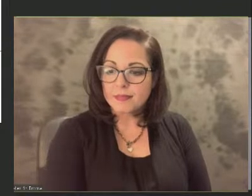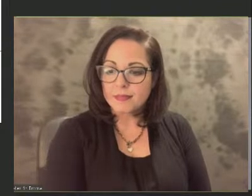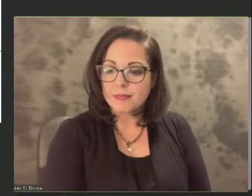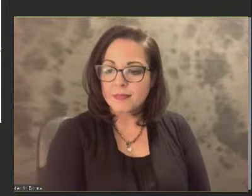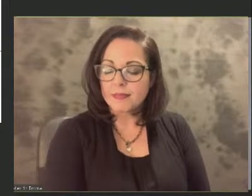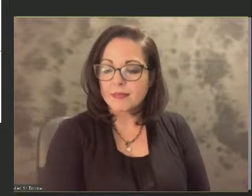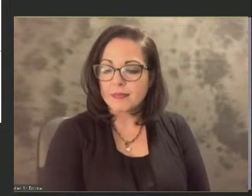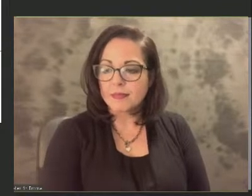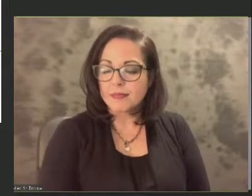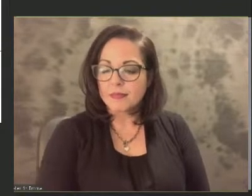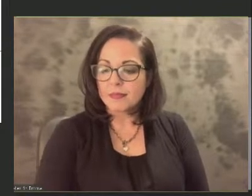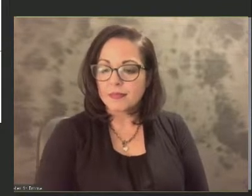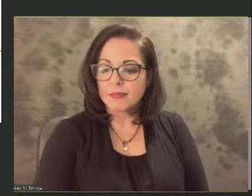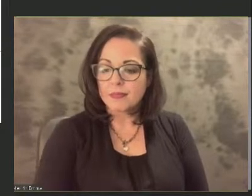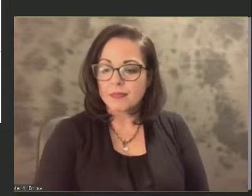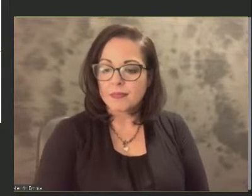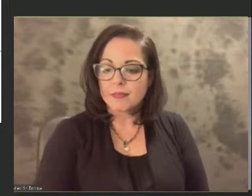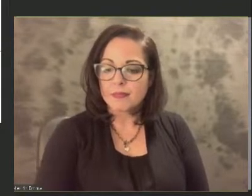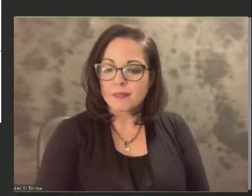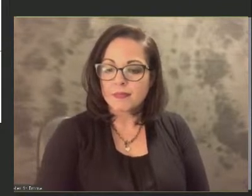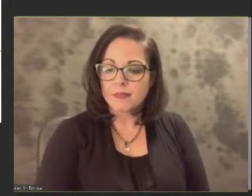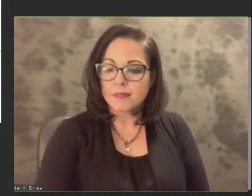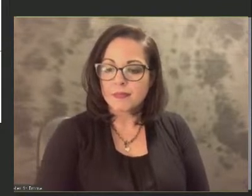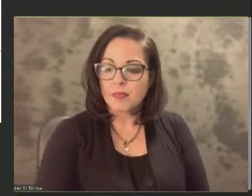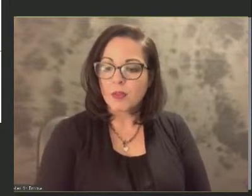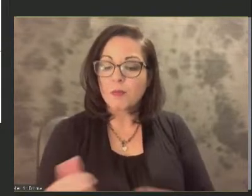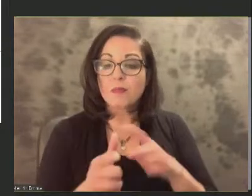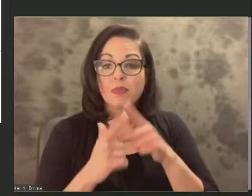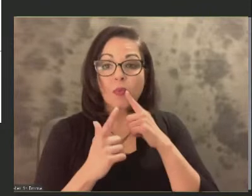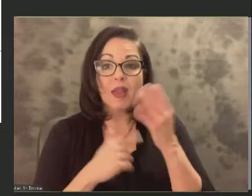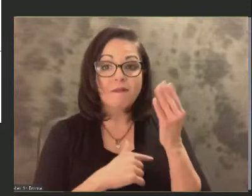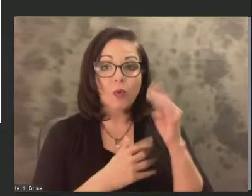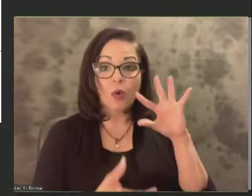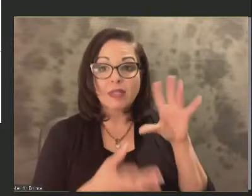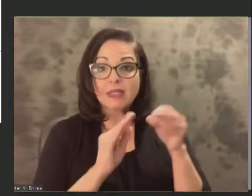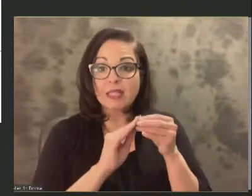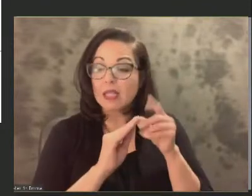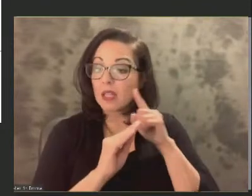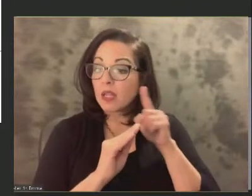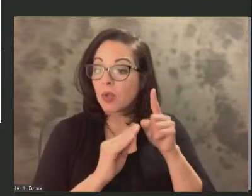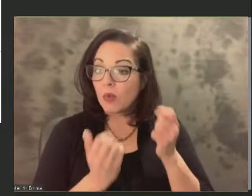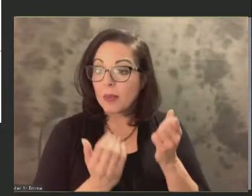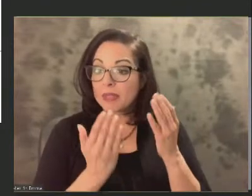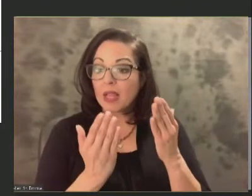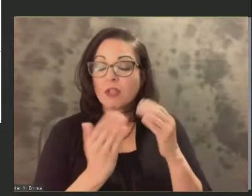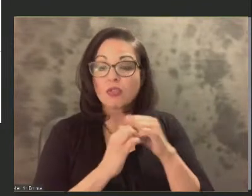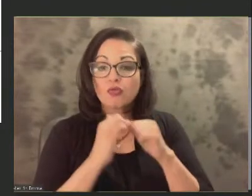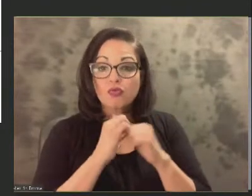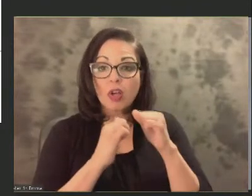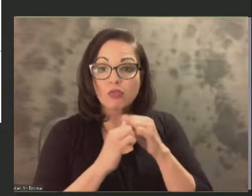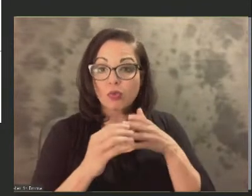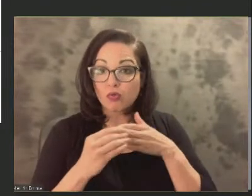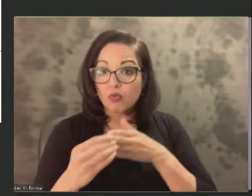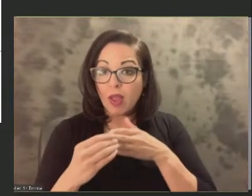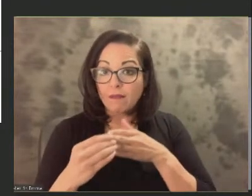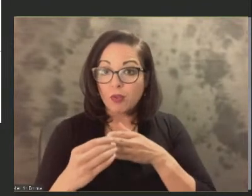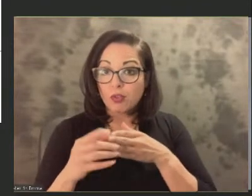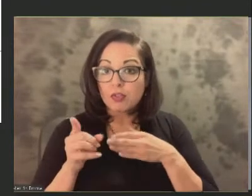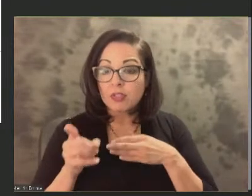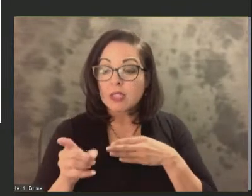So we have 14 recommendations under structural drivers,